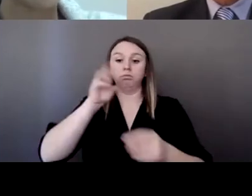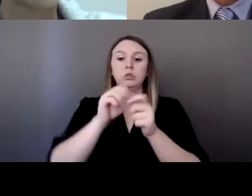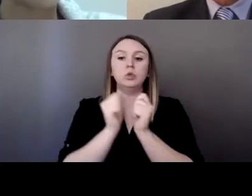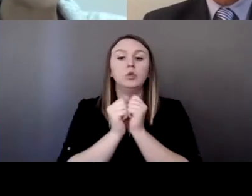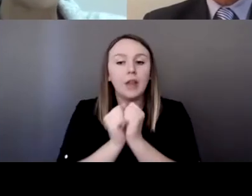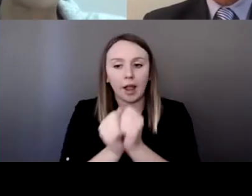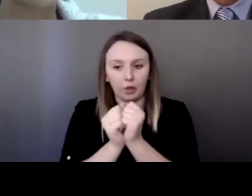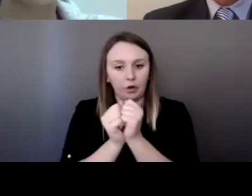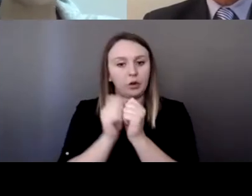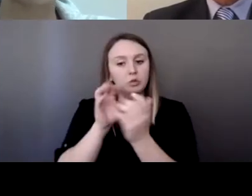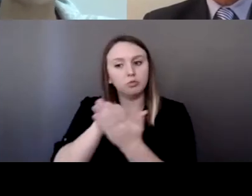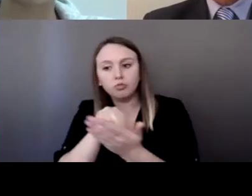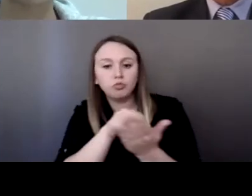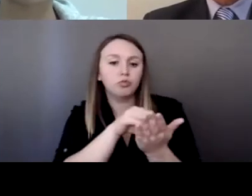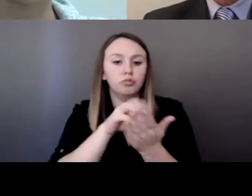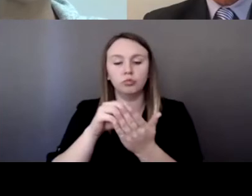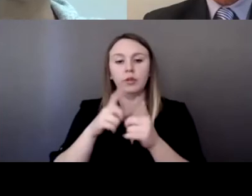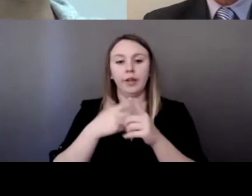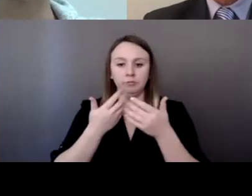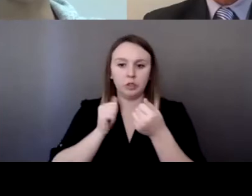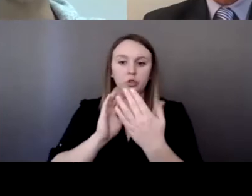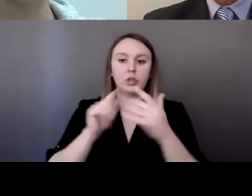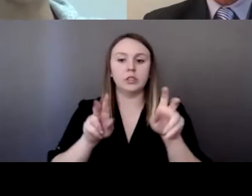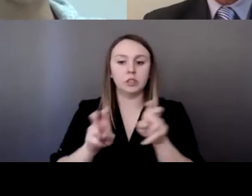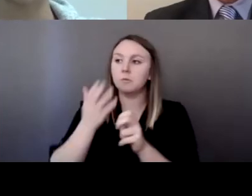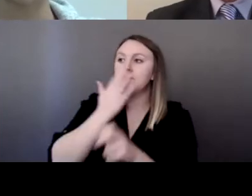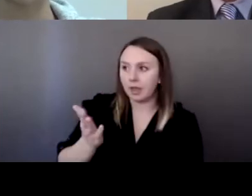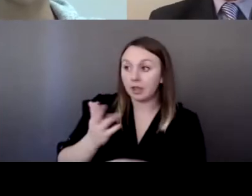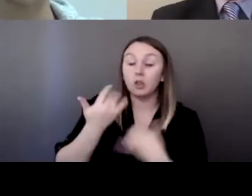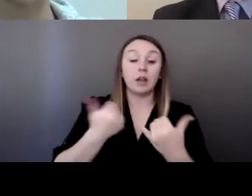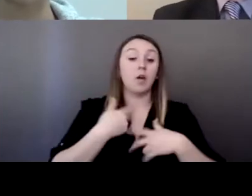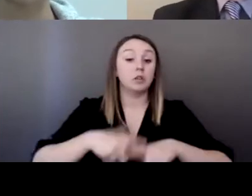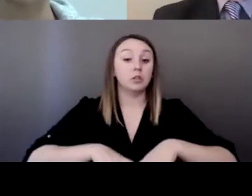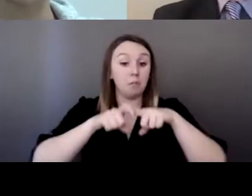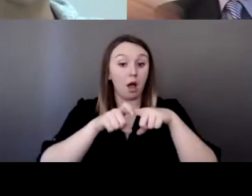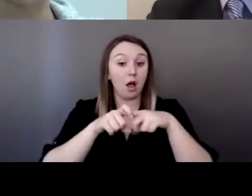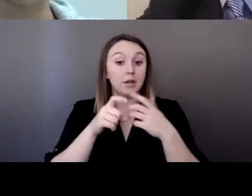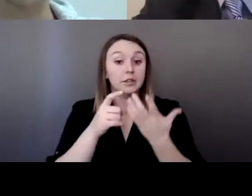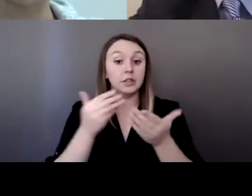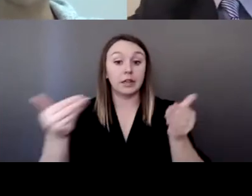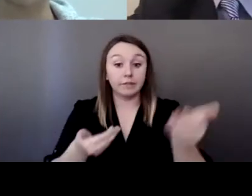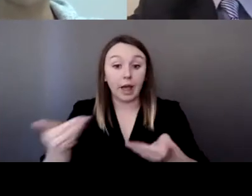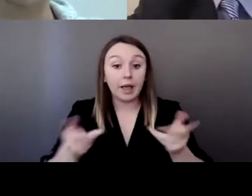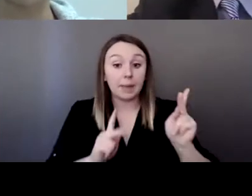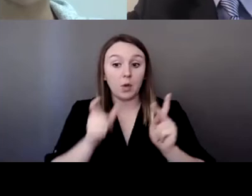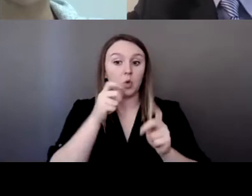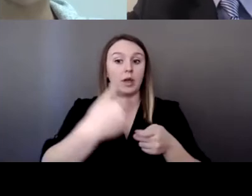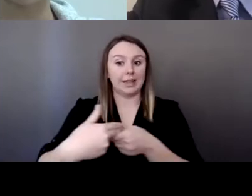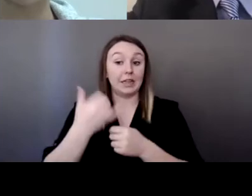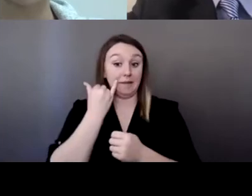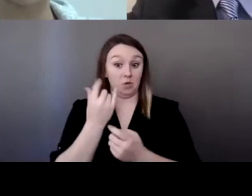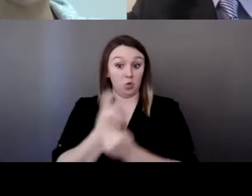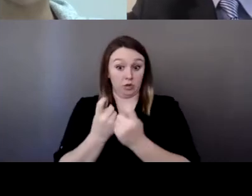you for that. I do want to pause a second and invite folks who are attendees. If you have questions,